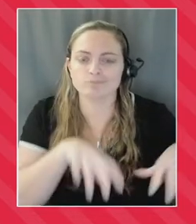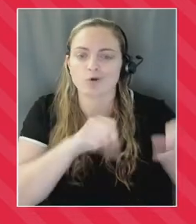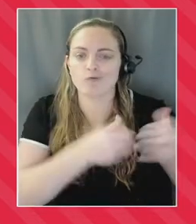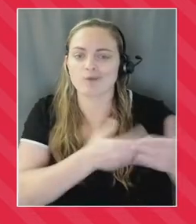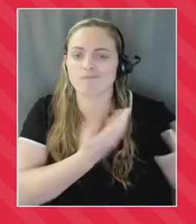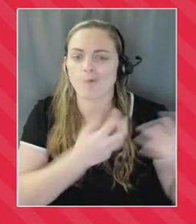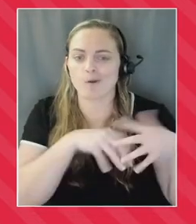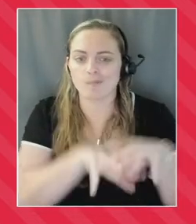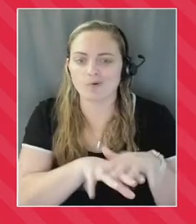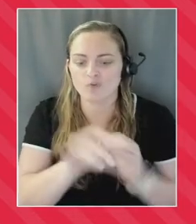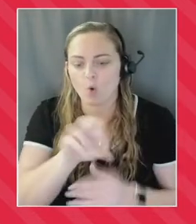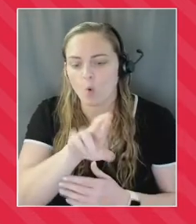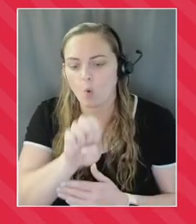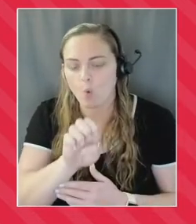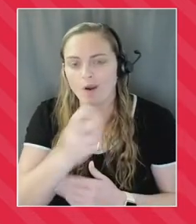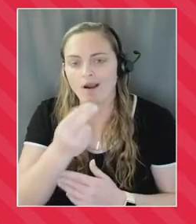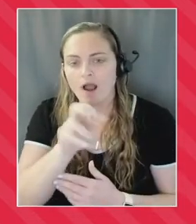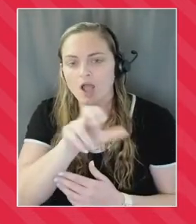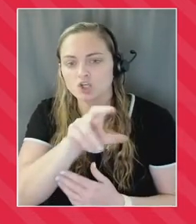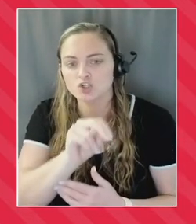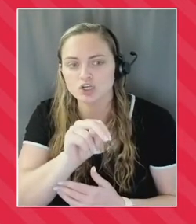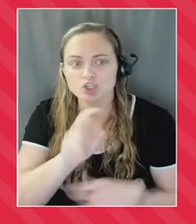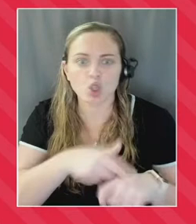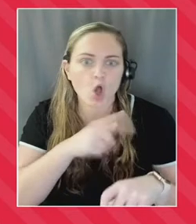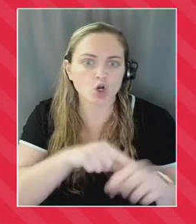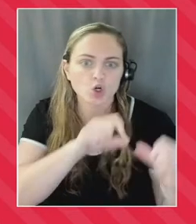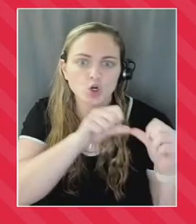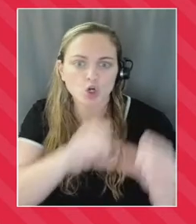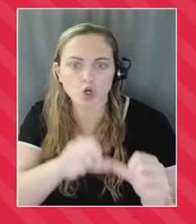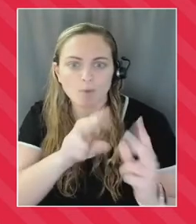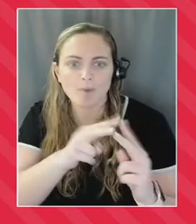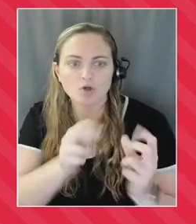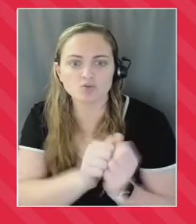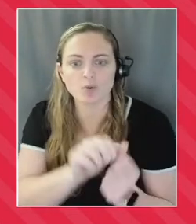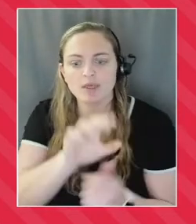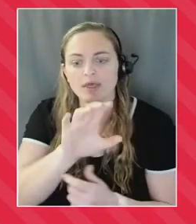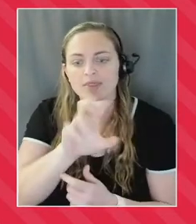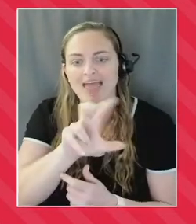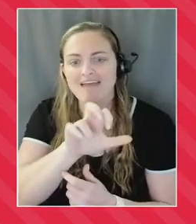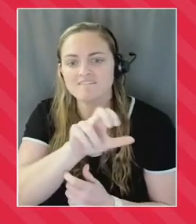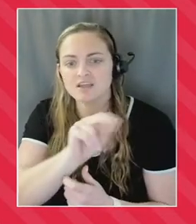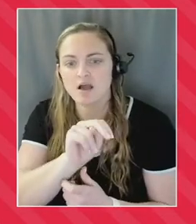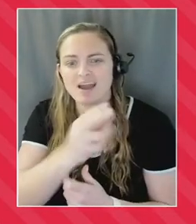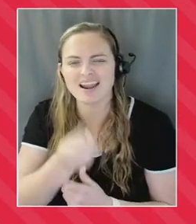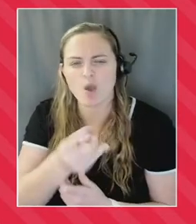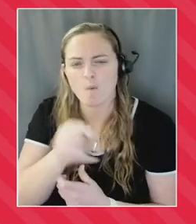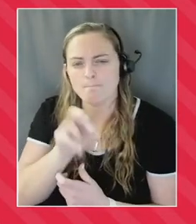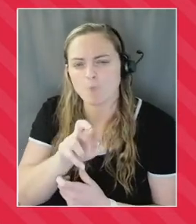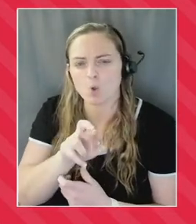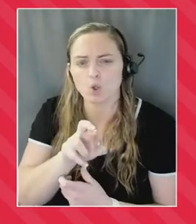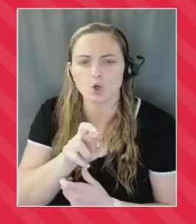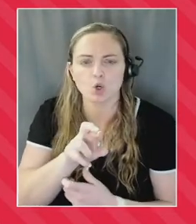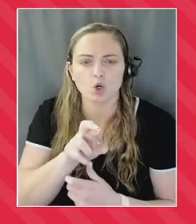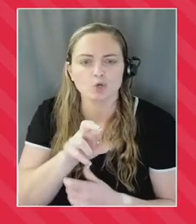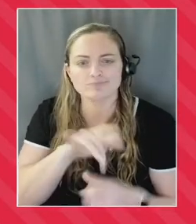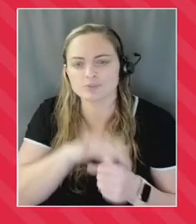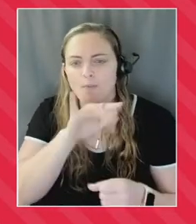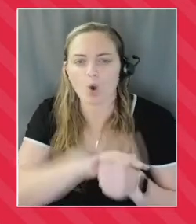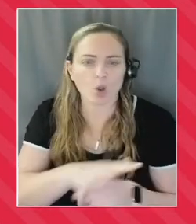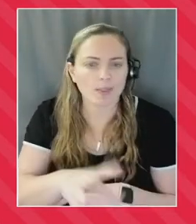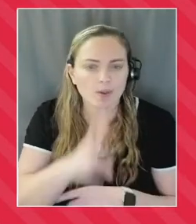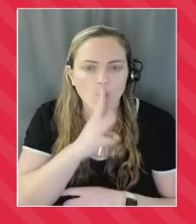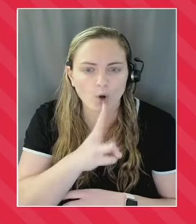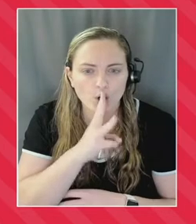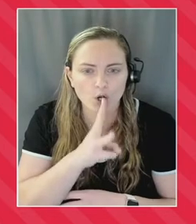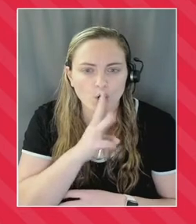purchased Core Hydration. We've done long-term partnerships with Evian and now Polar Beverage, Sparkling Water. All of these are either low or